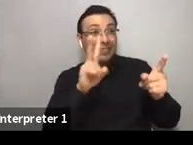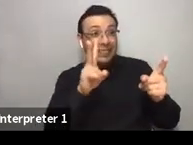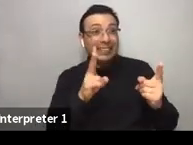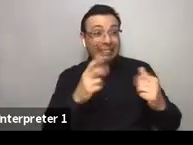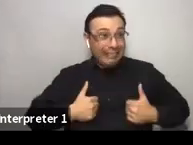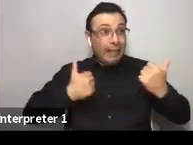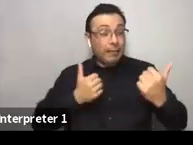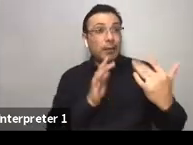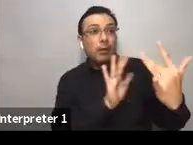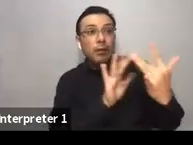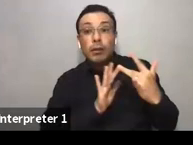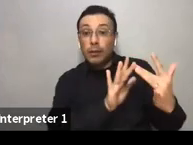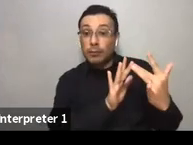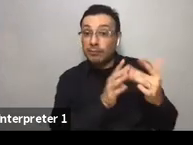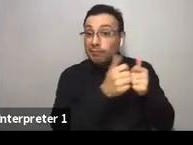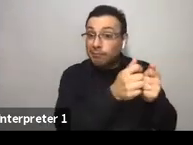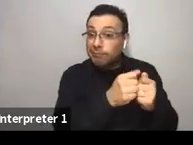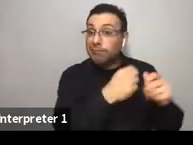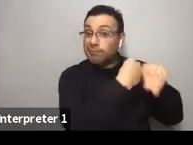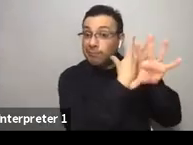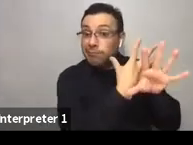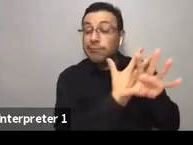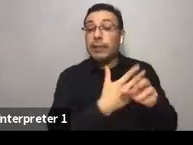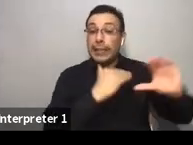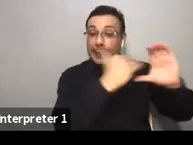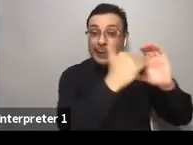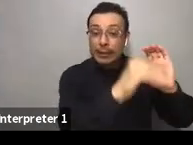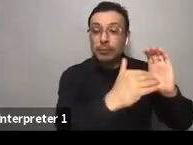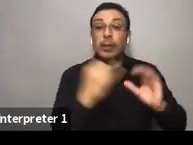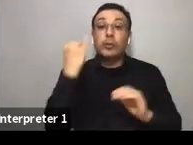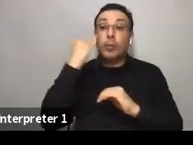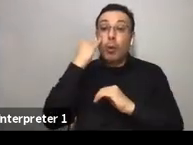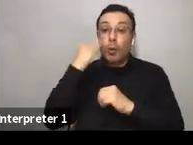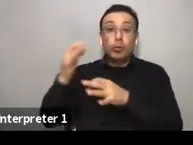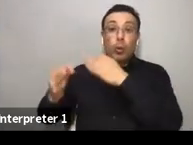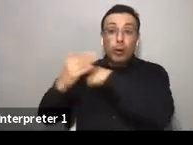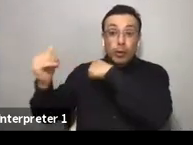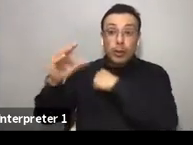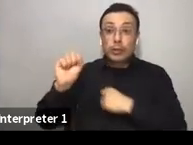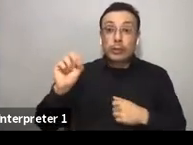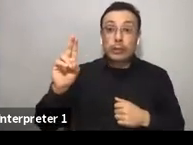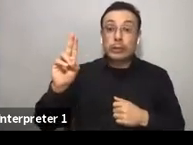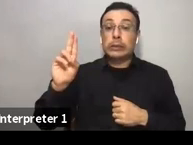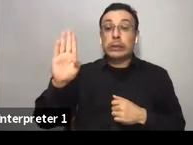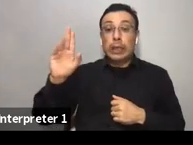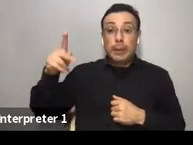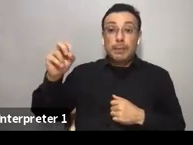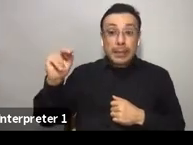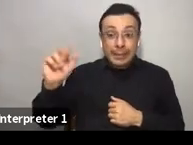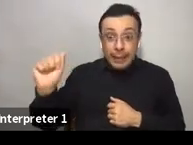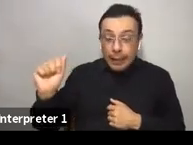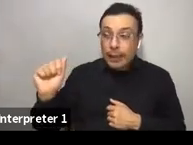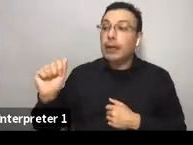with subpoenas or other demands for information that you might receive, those related to how much data you should be collecting.